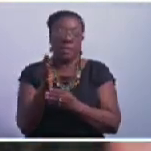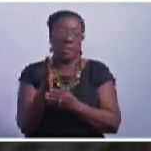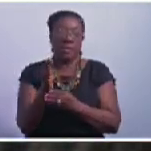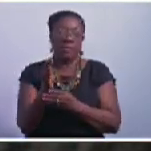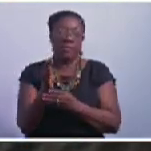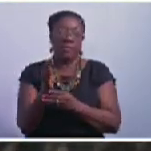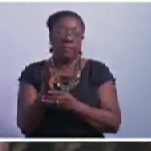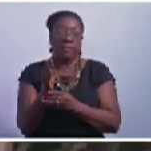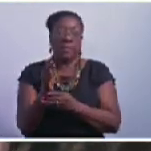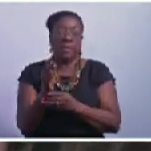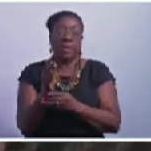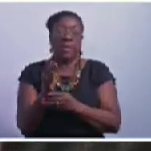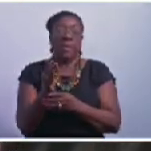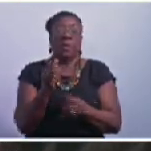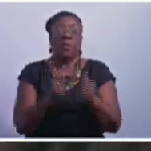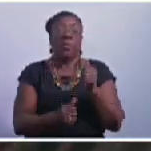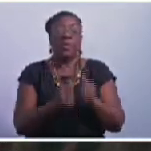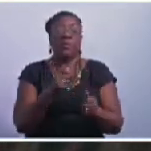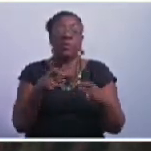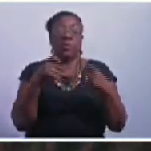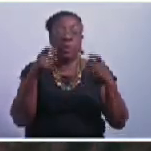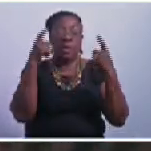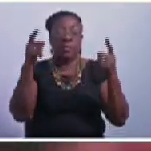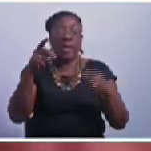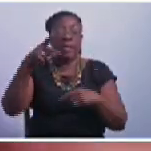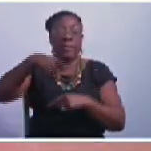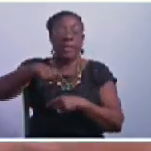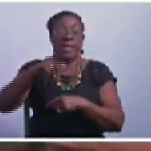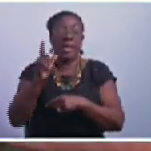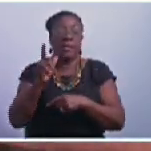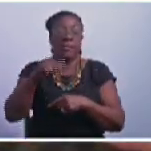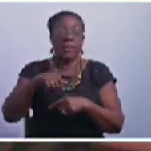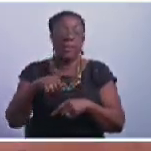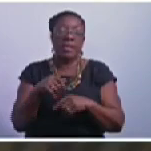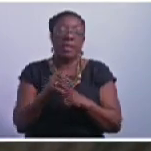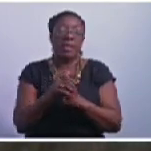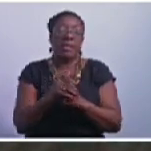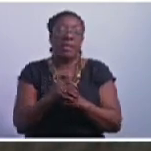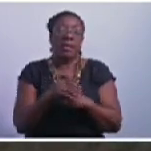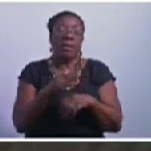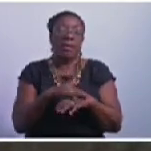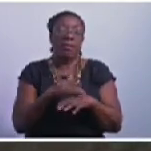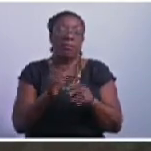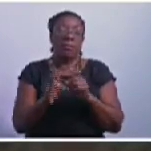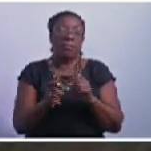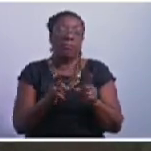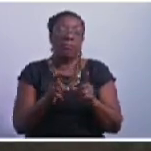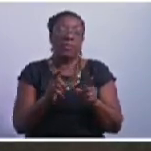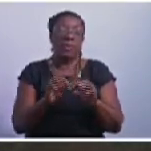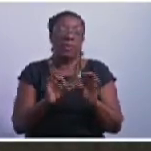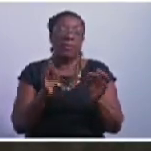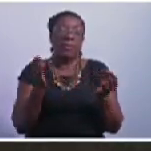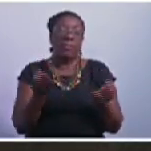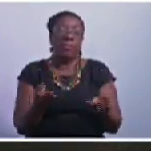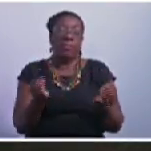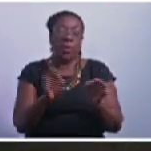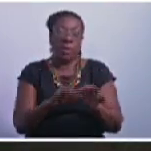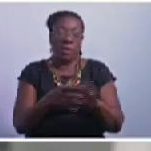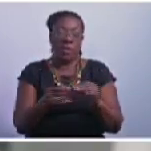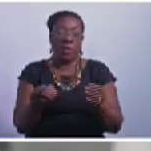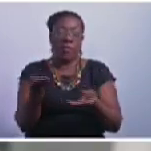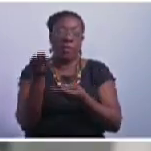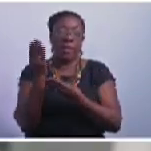1972 general elections, which was won by the Progressive Liberal Party on a platform dominated by the importance of the Bahamas becoming